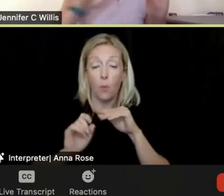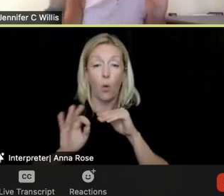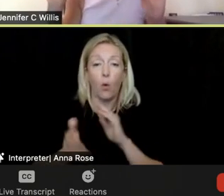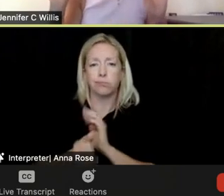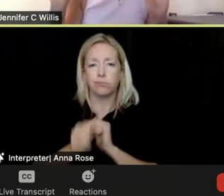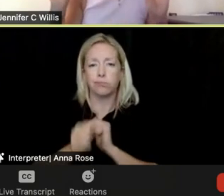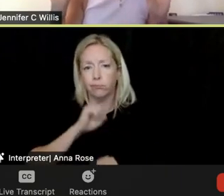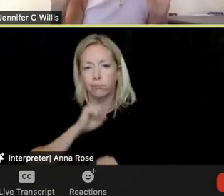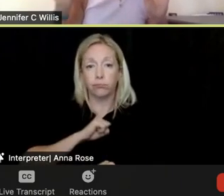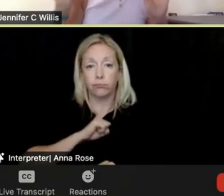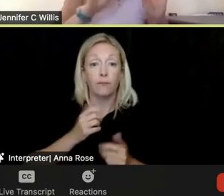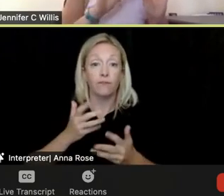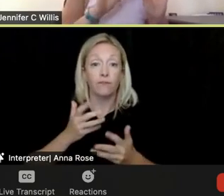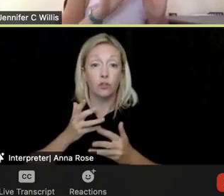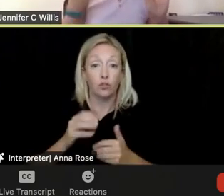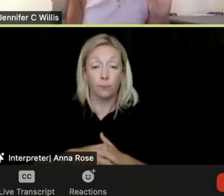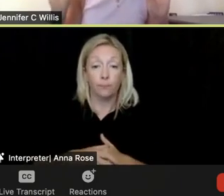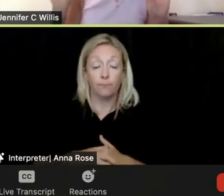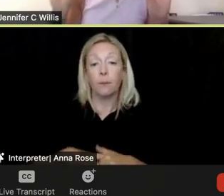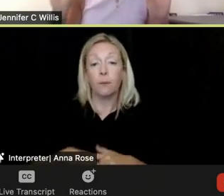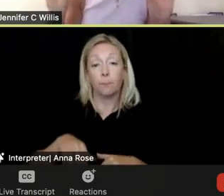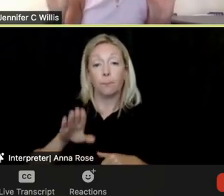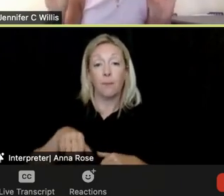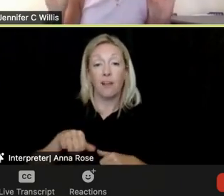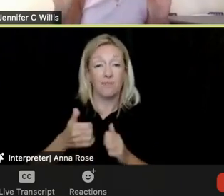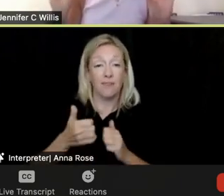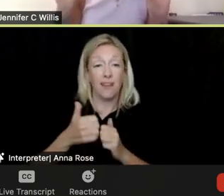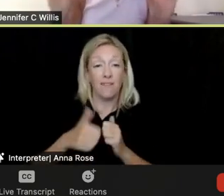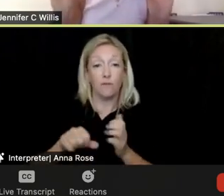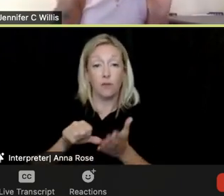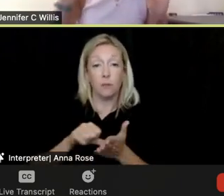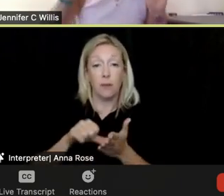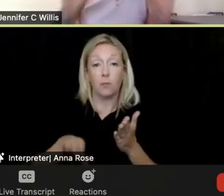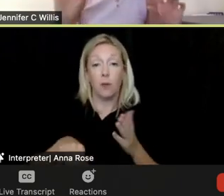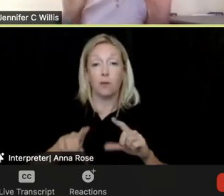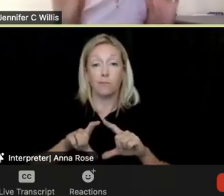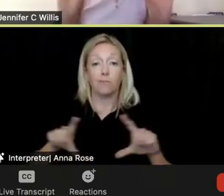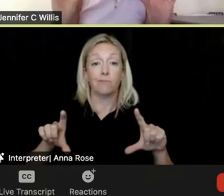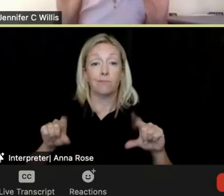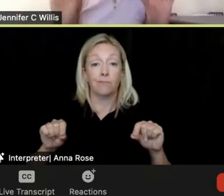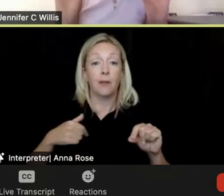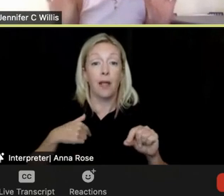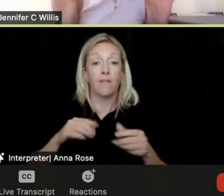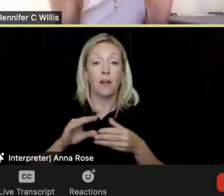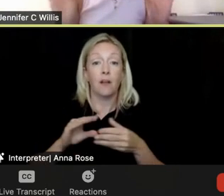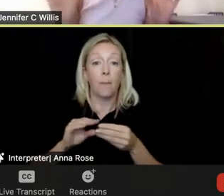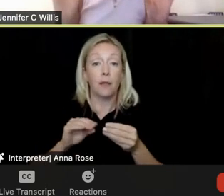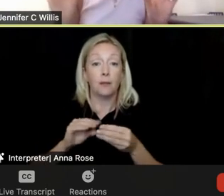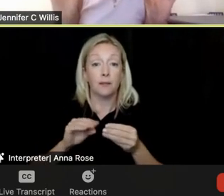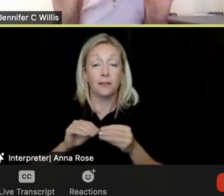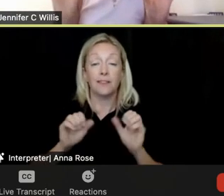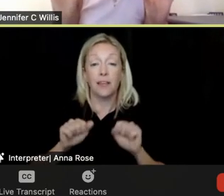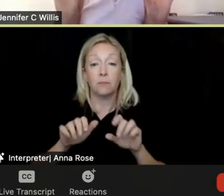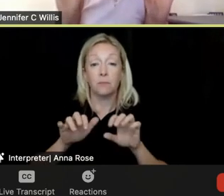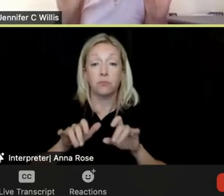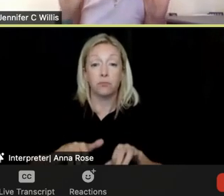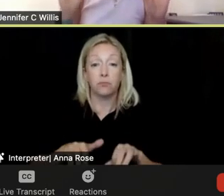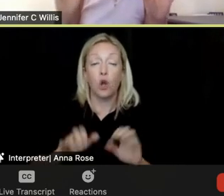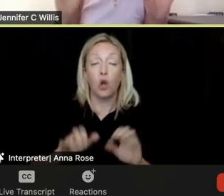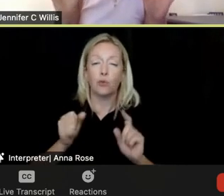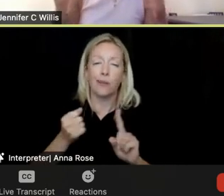there's a box at the bottom for comments. And that's a really great section to put in exactly what the child does, because oftentimes